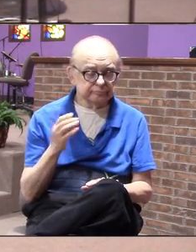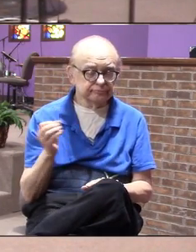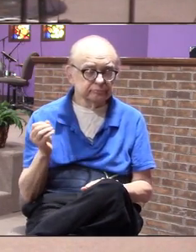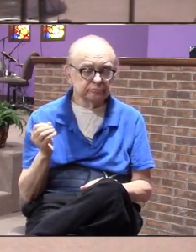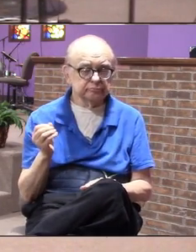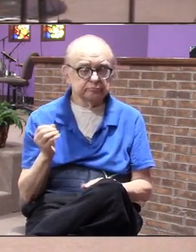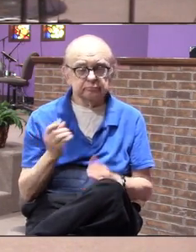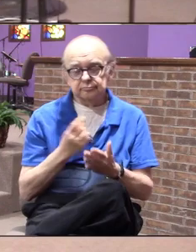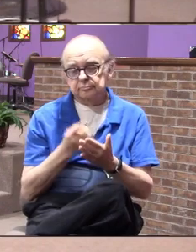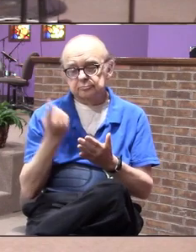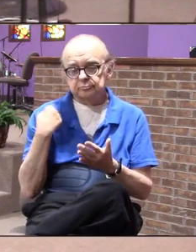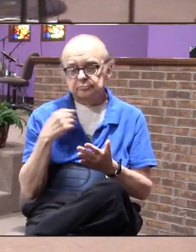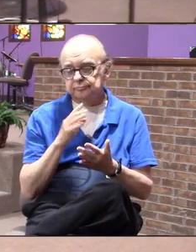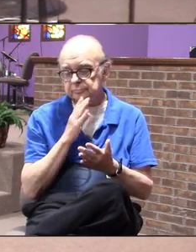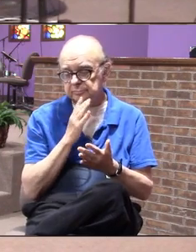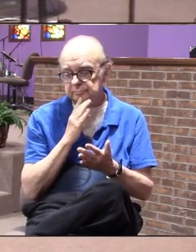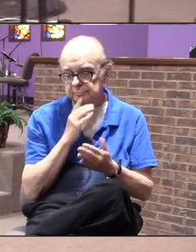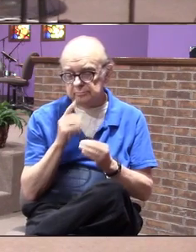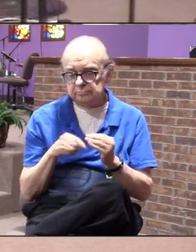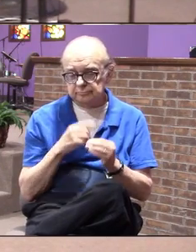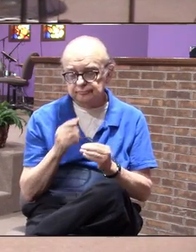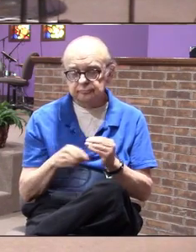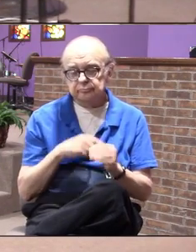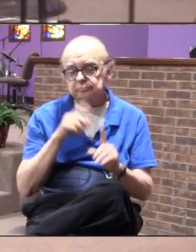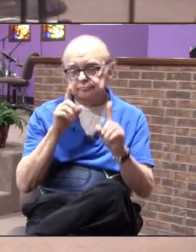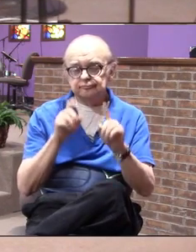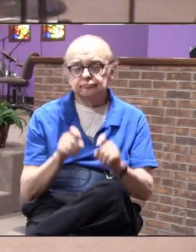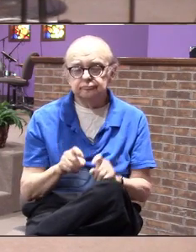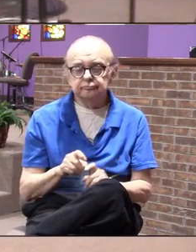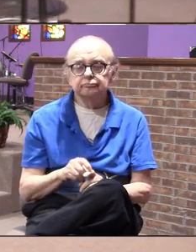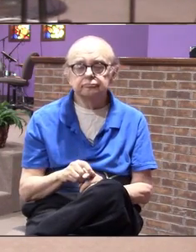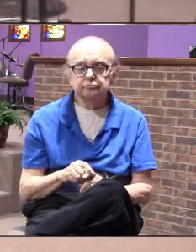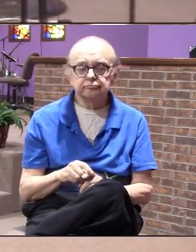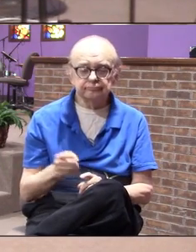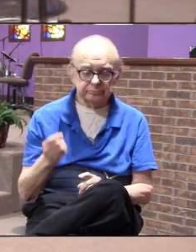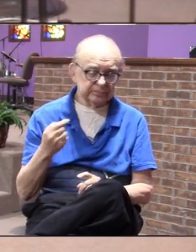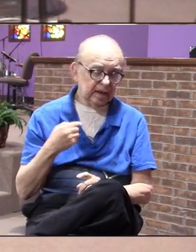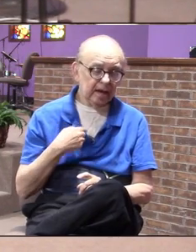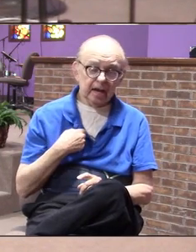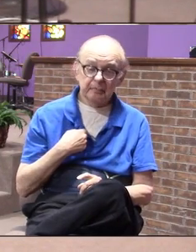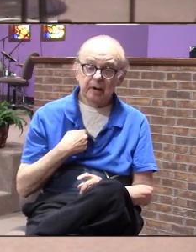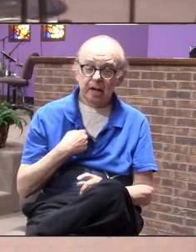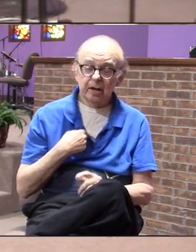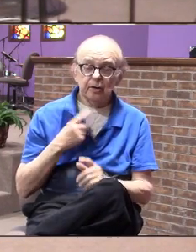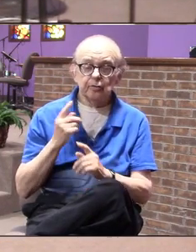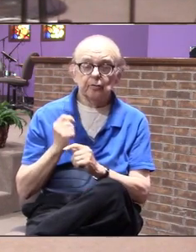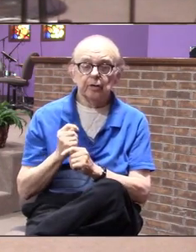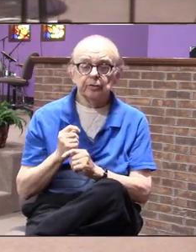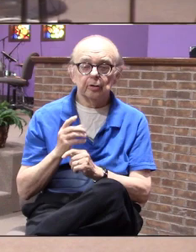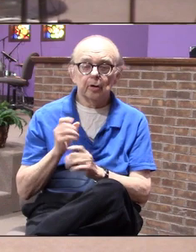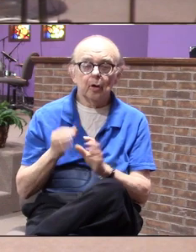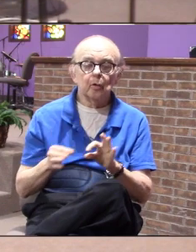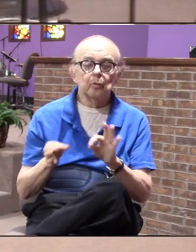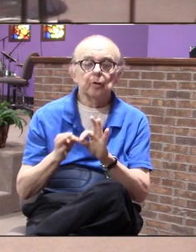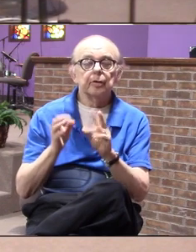And last week we talked about the question, am I trustworthy?